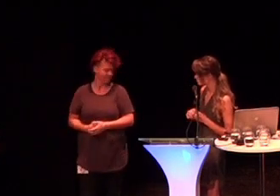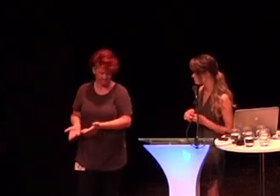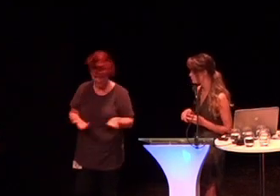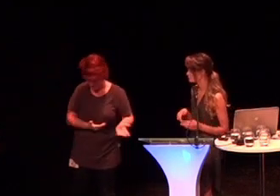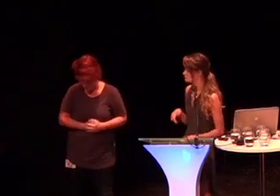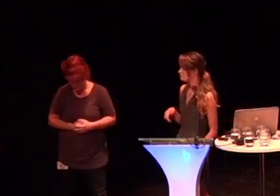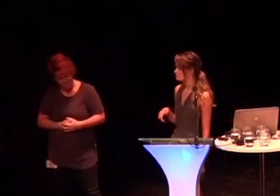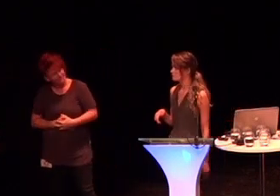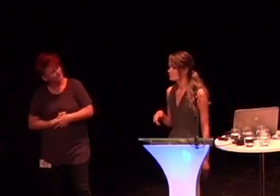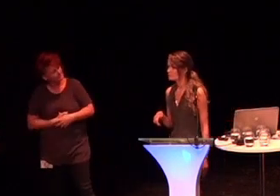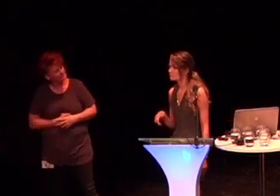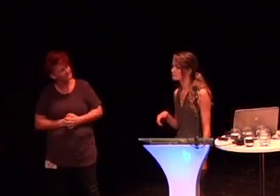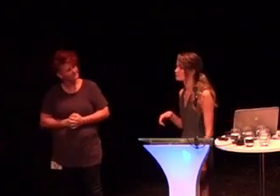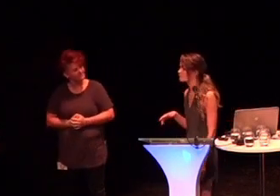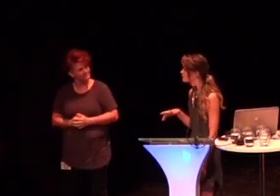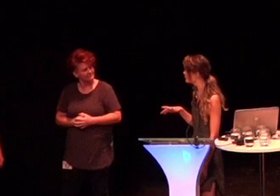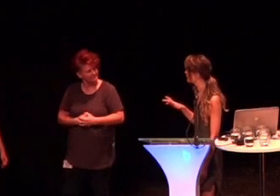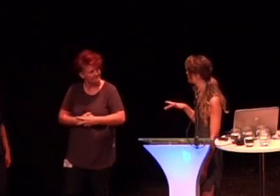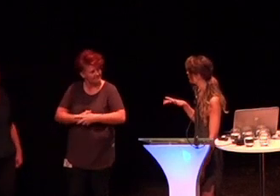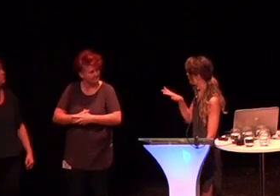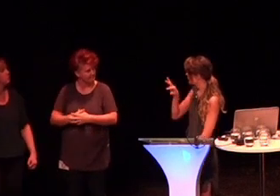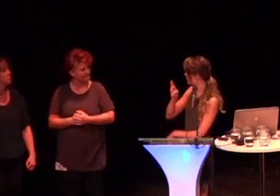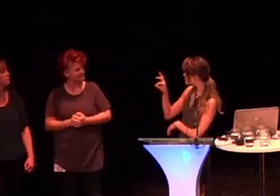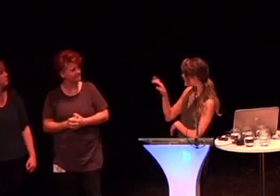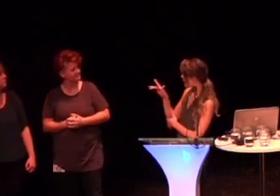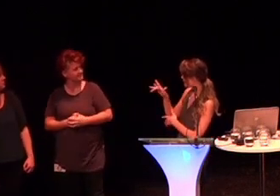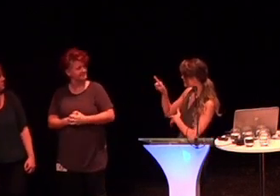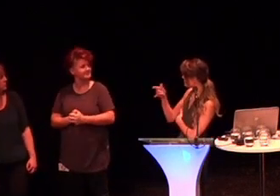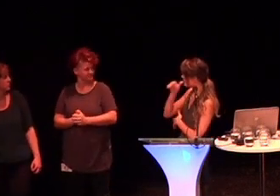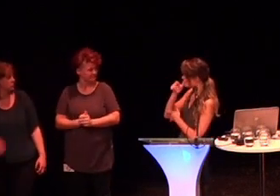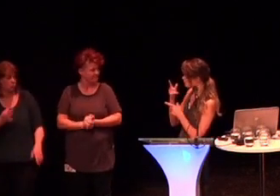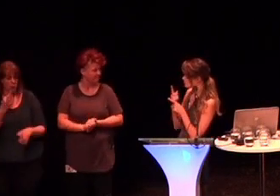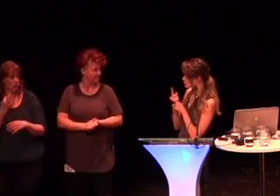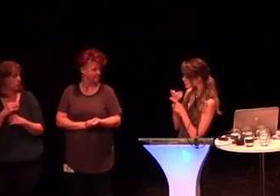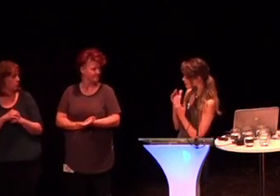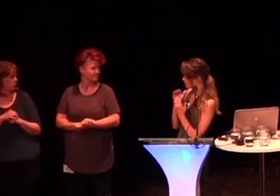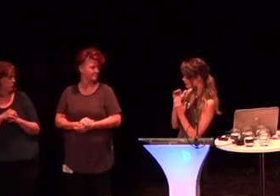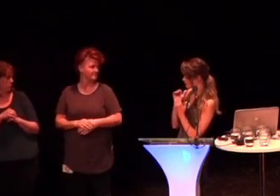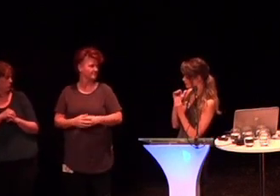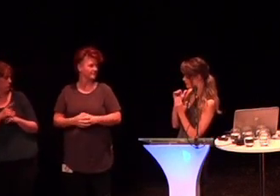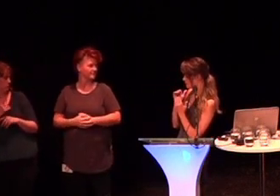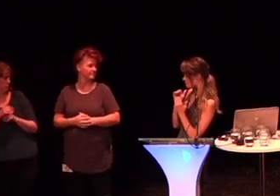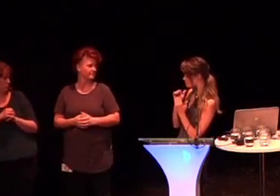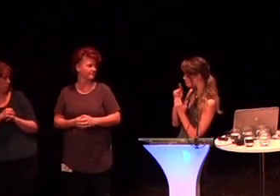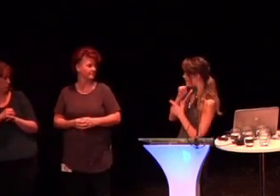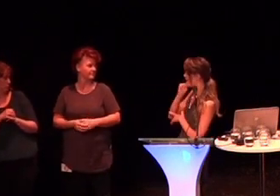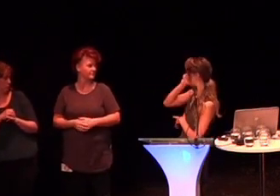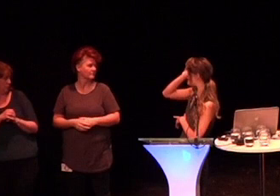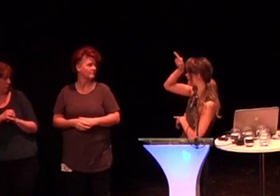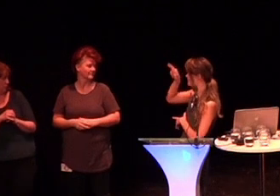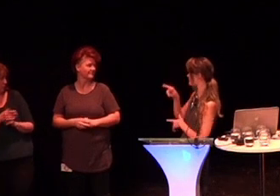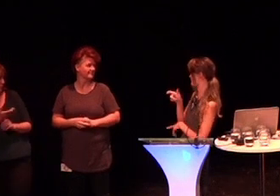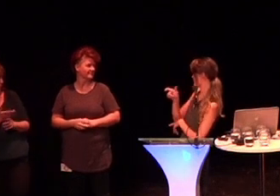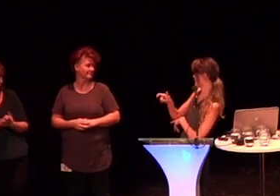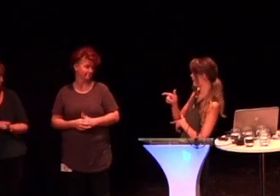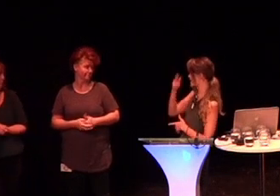like that in the future. That would be fantastic. And back to you, Annie. Can I just ask, EJ, when you're thinking about, like, I'm going